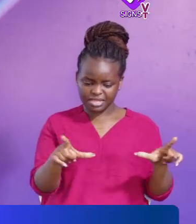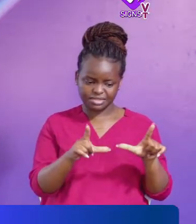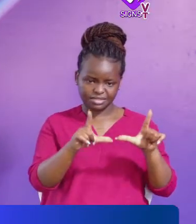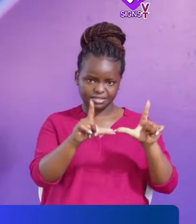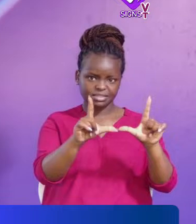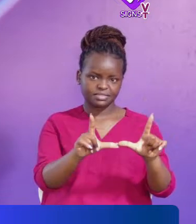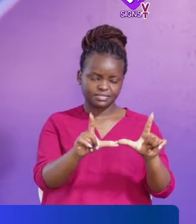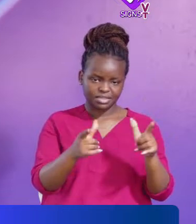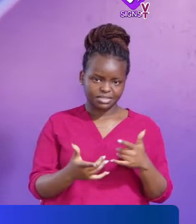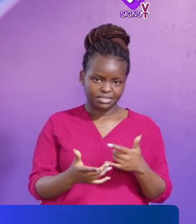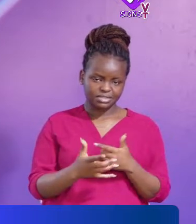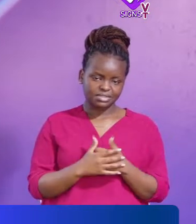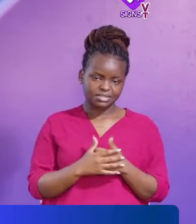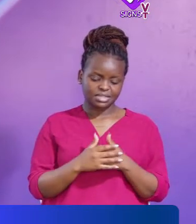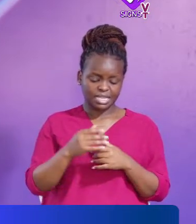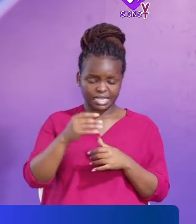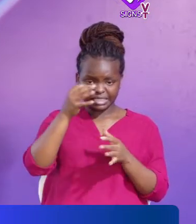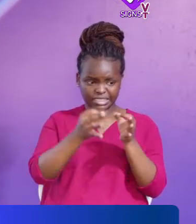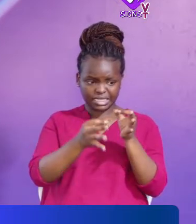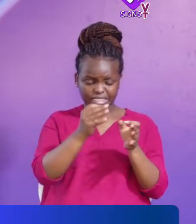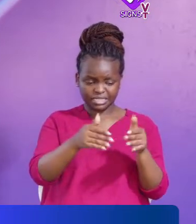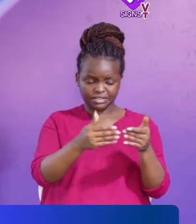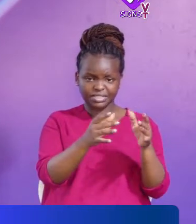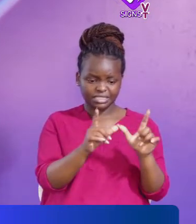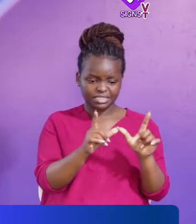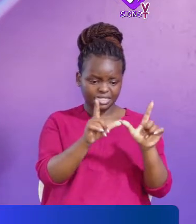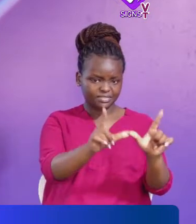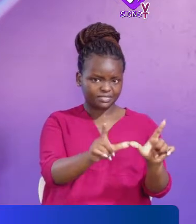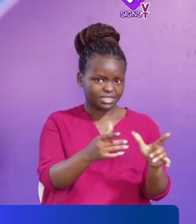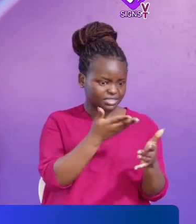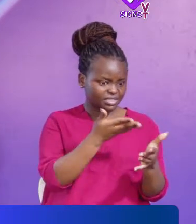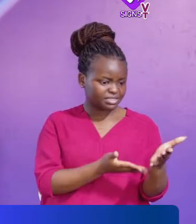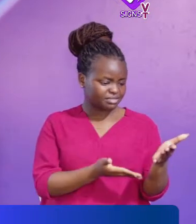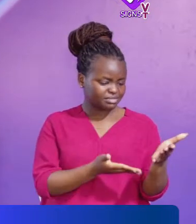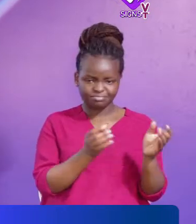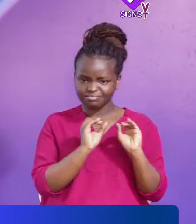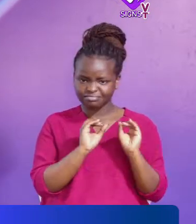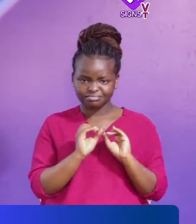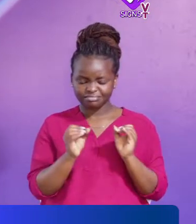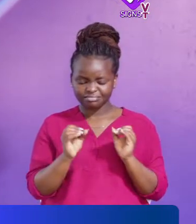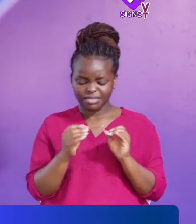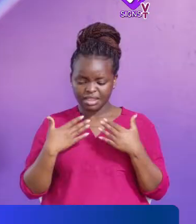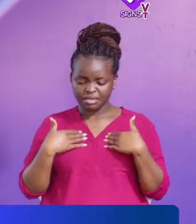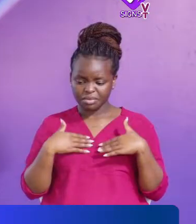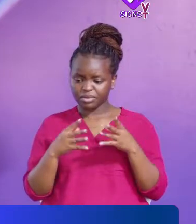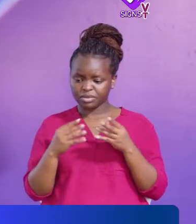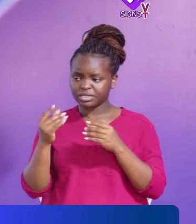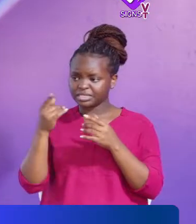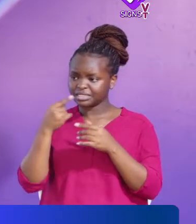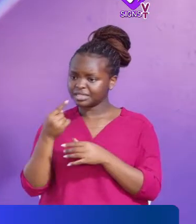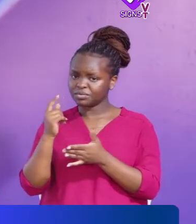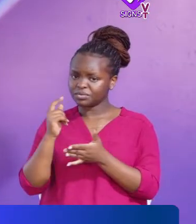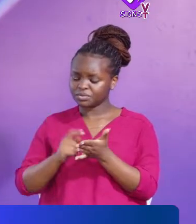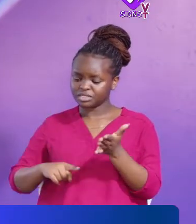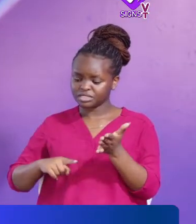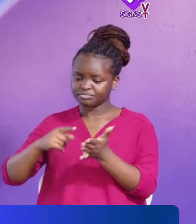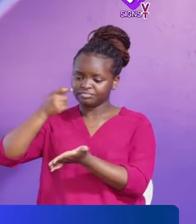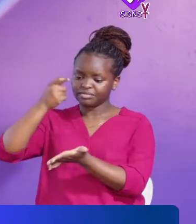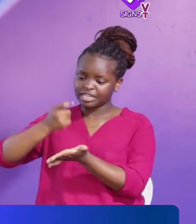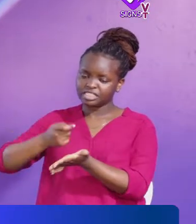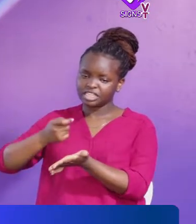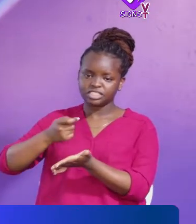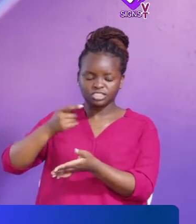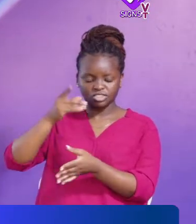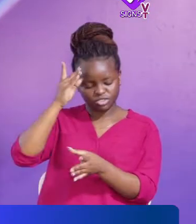fake. Was the judge issuing these certificates? So you've seen people going to court and saying that the judge will determine whose land belongs to